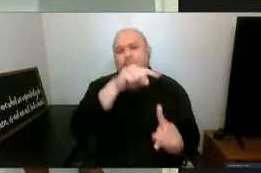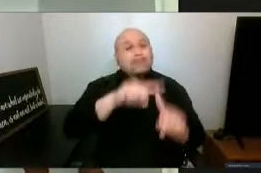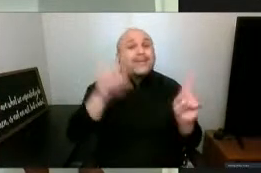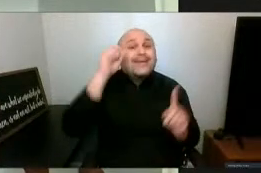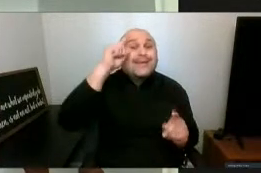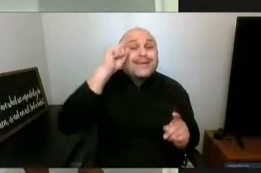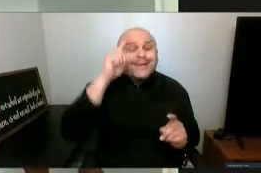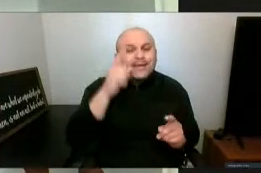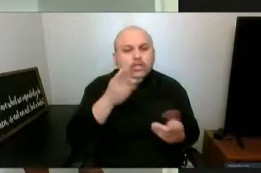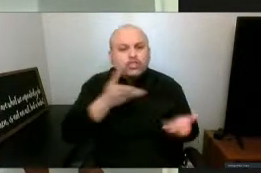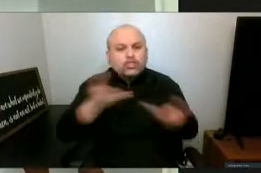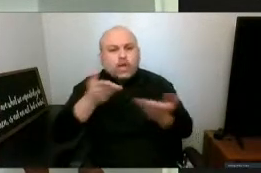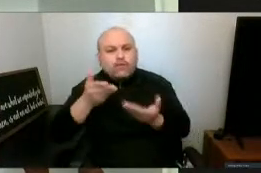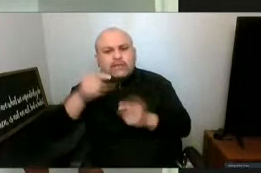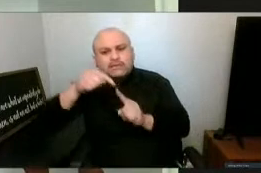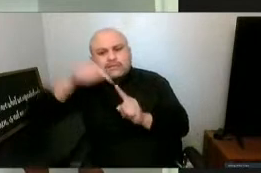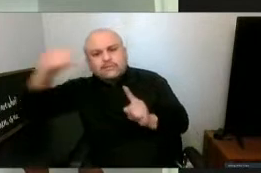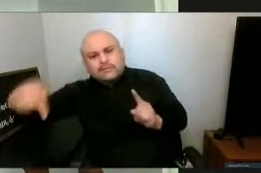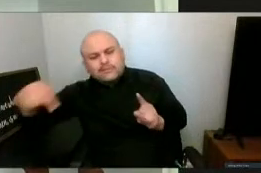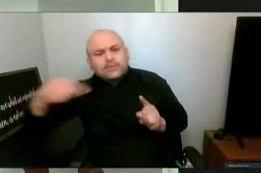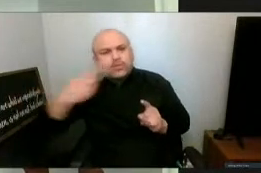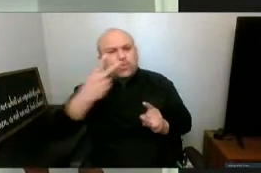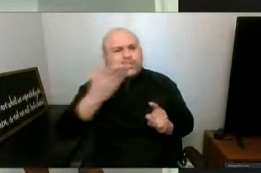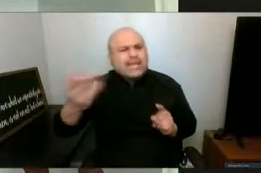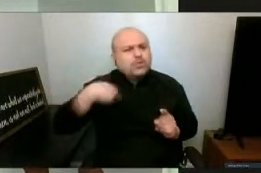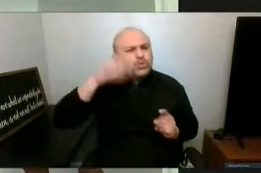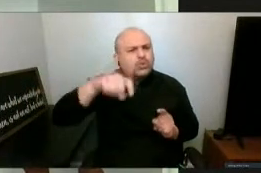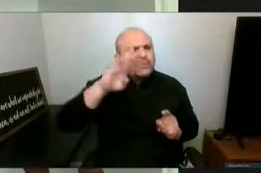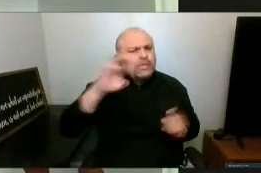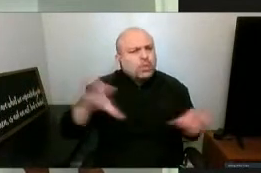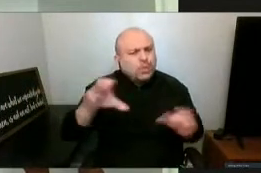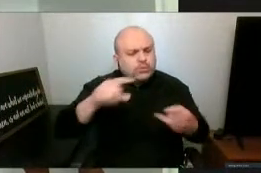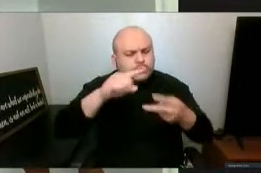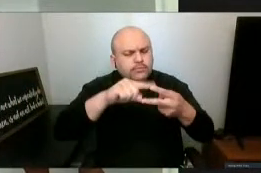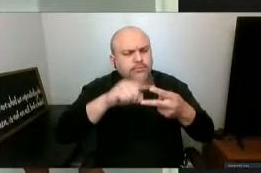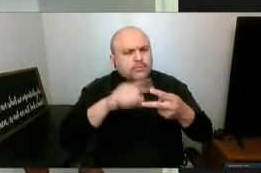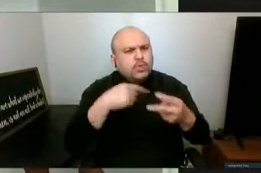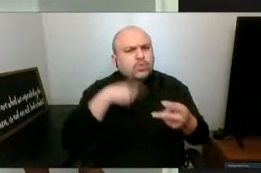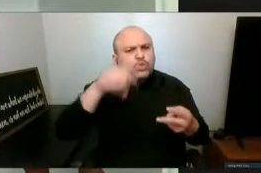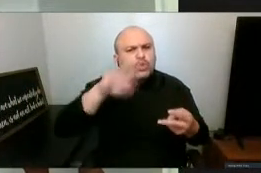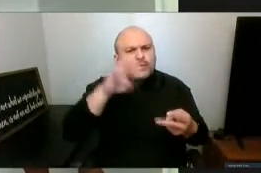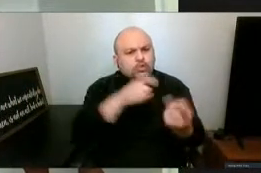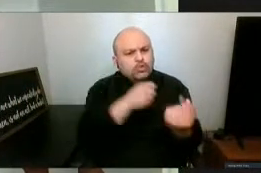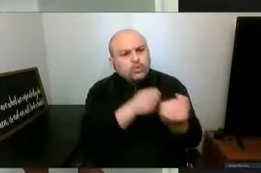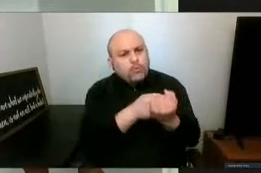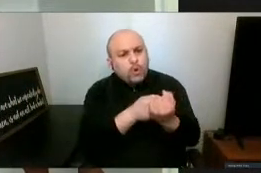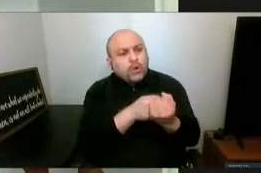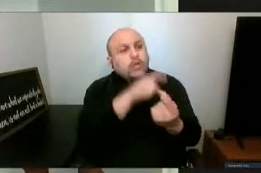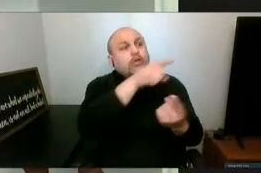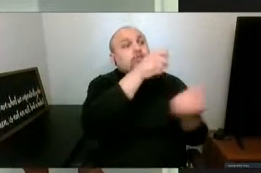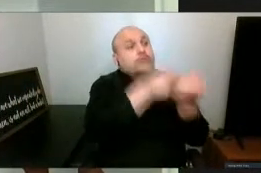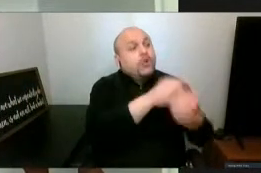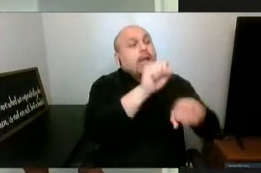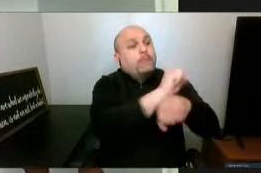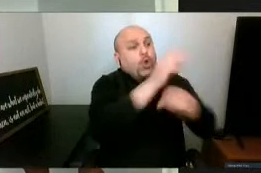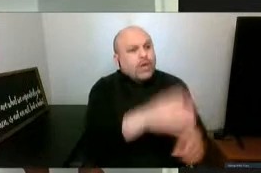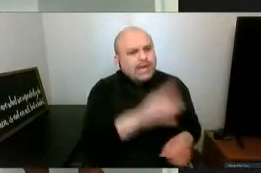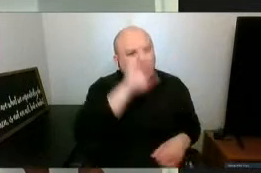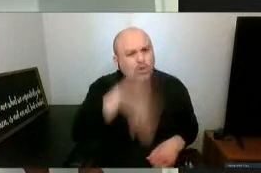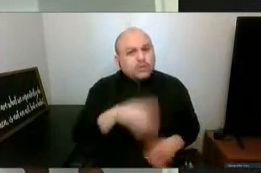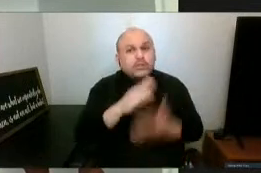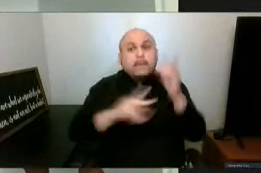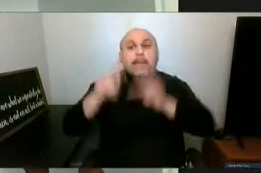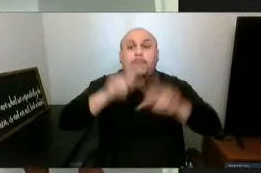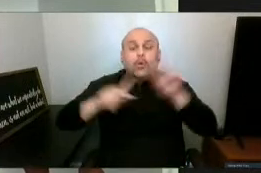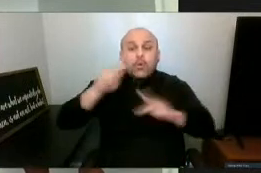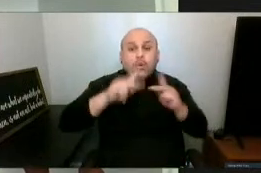there are two things that I think we should be doing. One is we should be supporting supported employment, because we know for people, particularly who have very